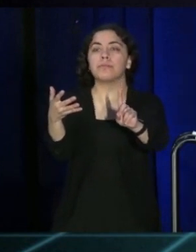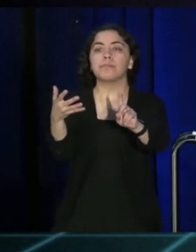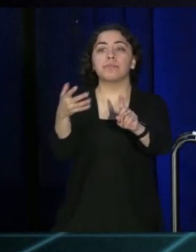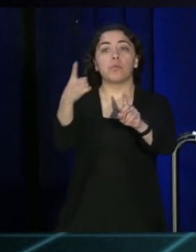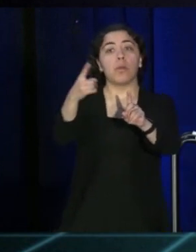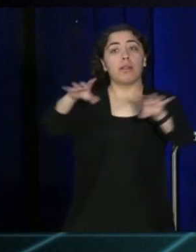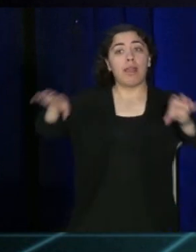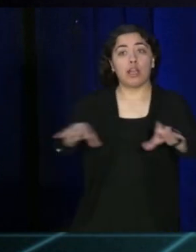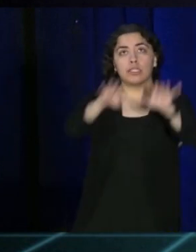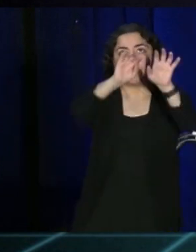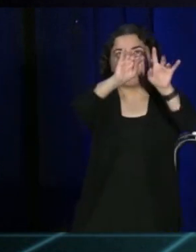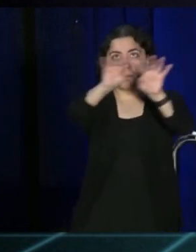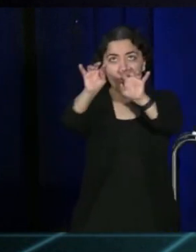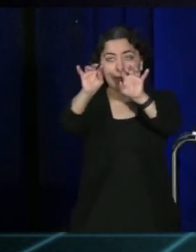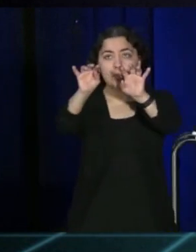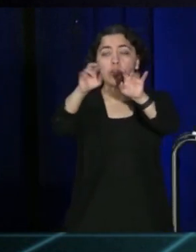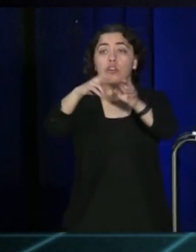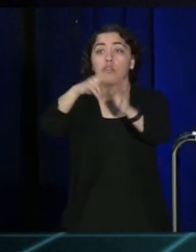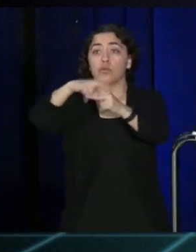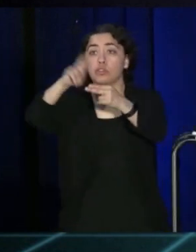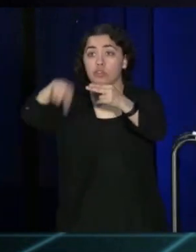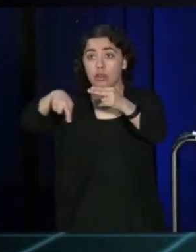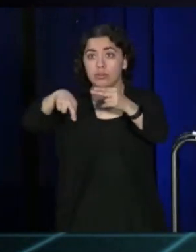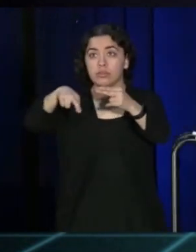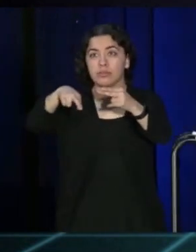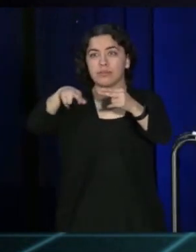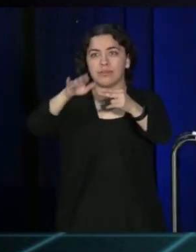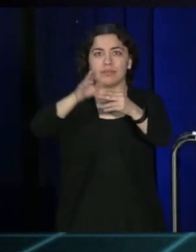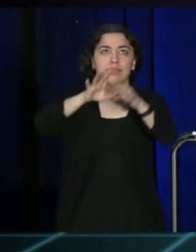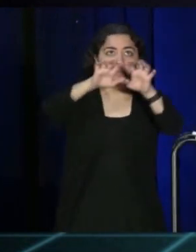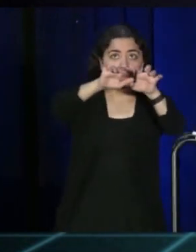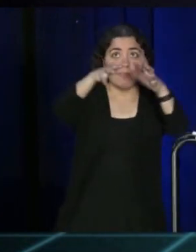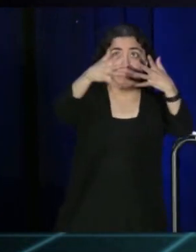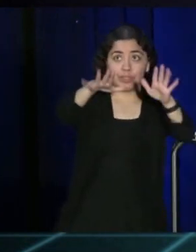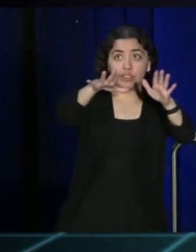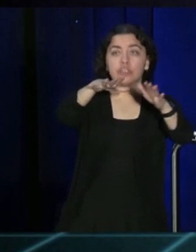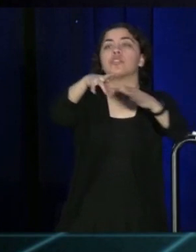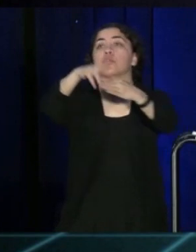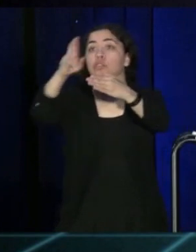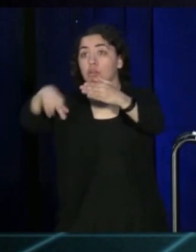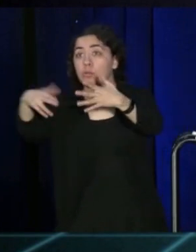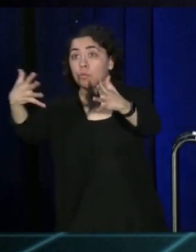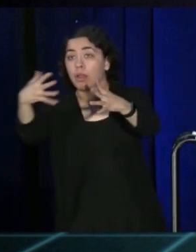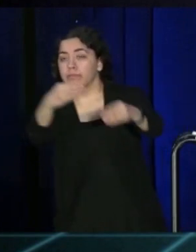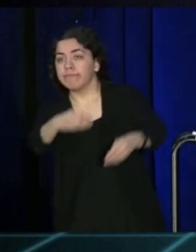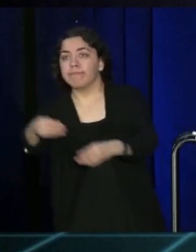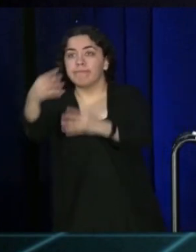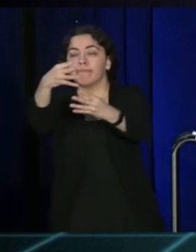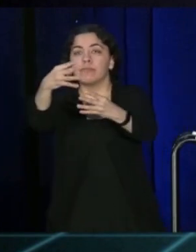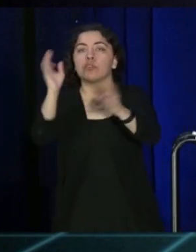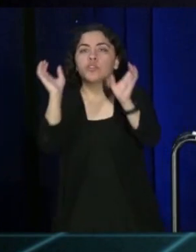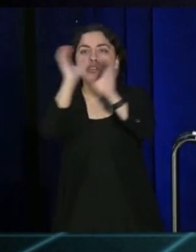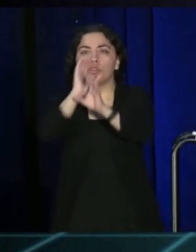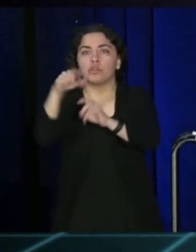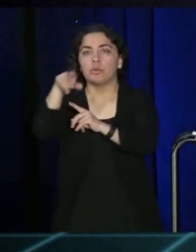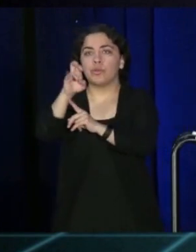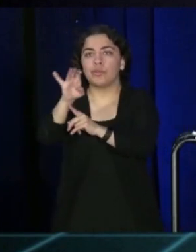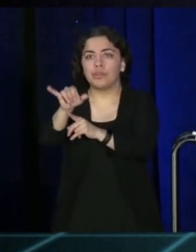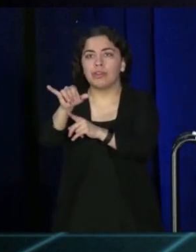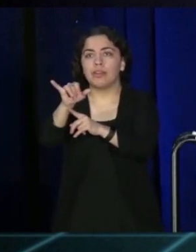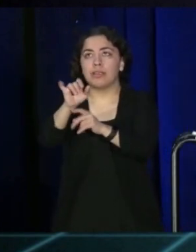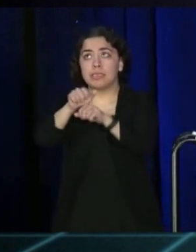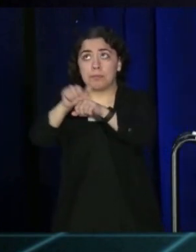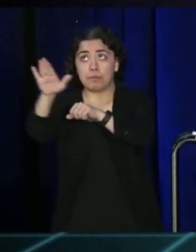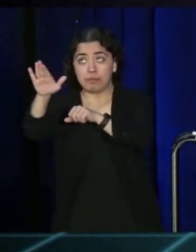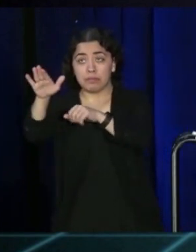ends up taking you. And you'd have an input with a name. The search query is what they call it. And you submit that, and it'll just work. That's